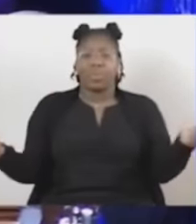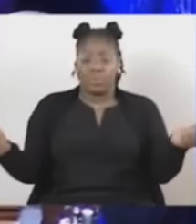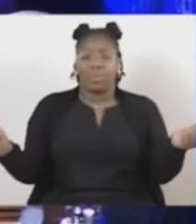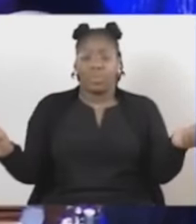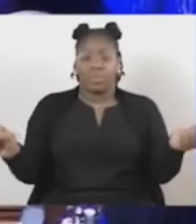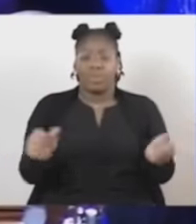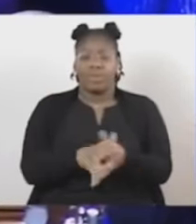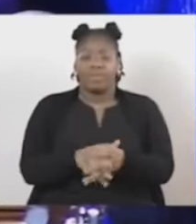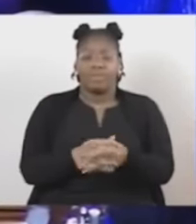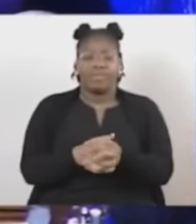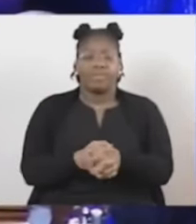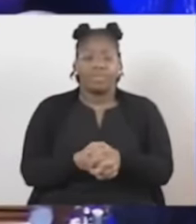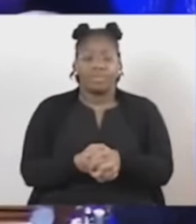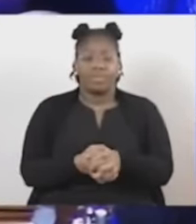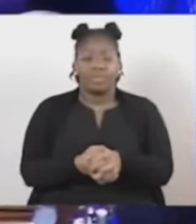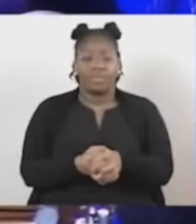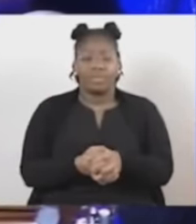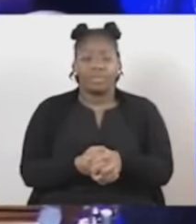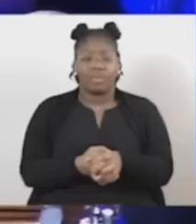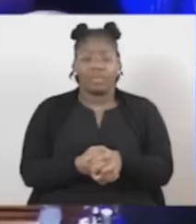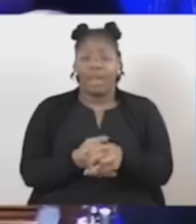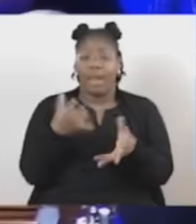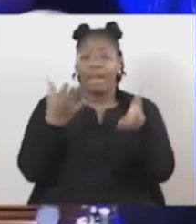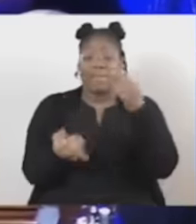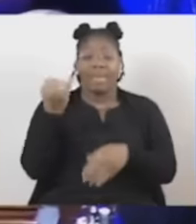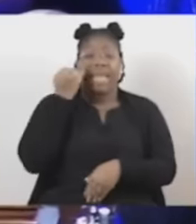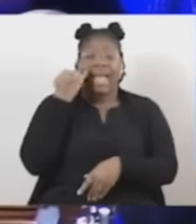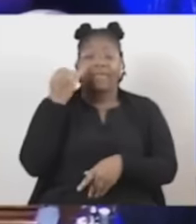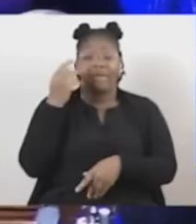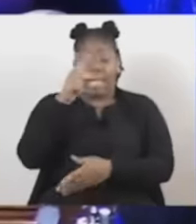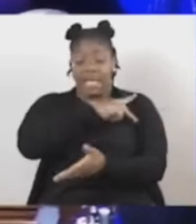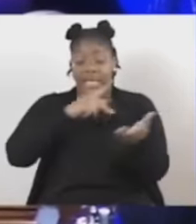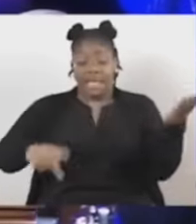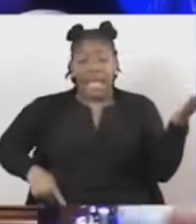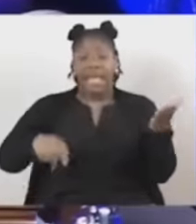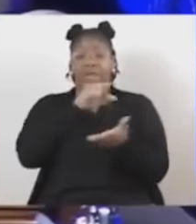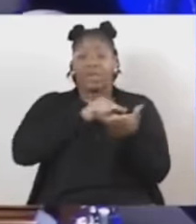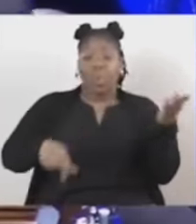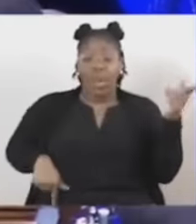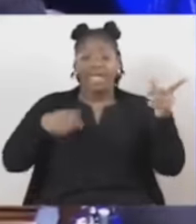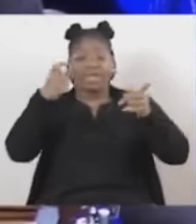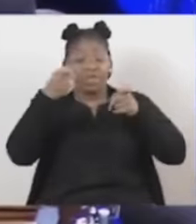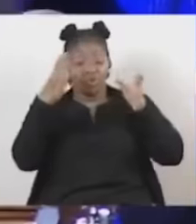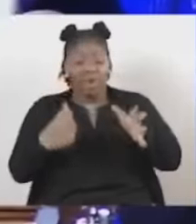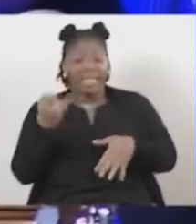Would have been far more costly if in front of rulers, scribes, elders, and chief priests.